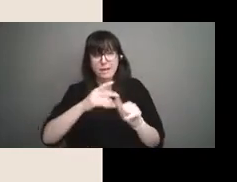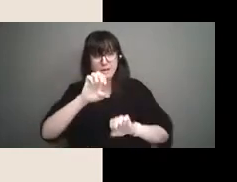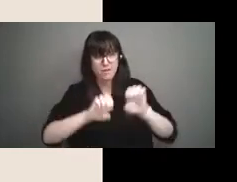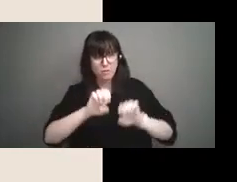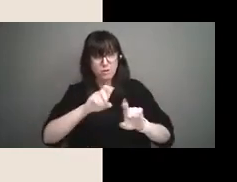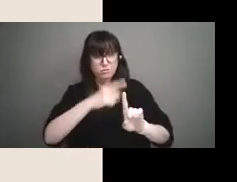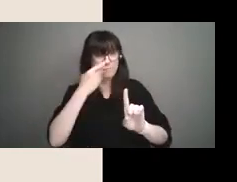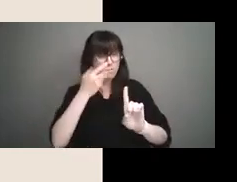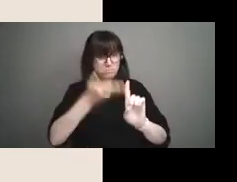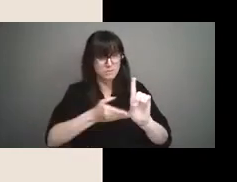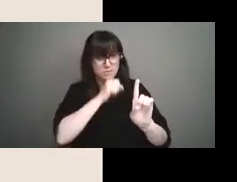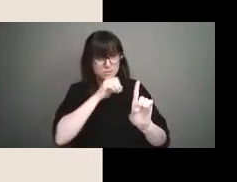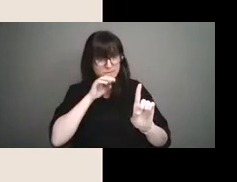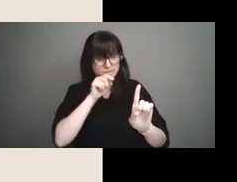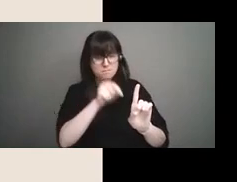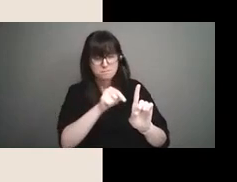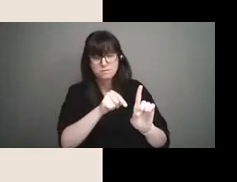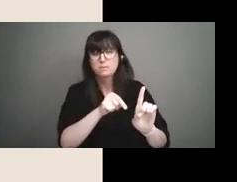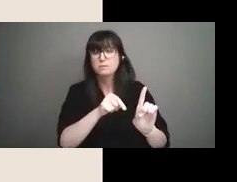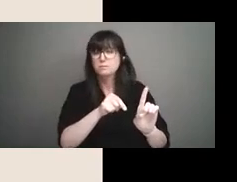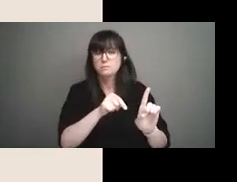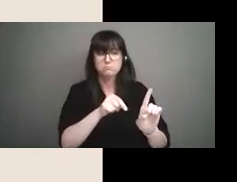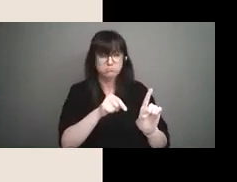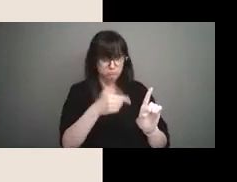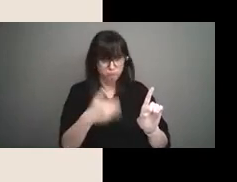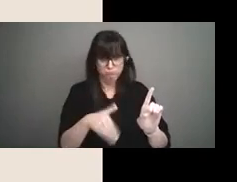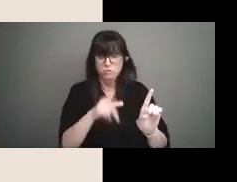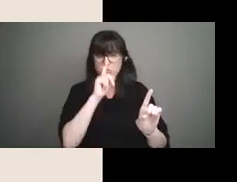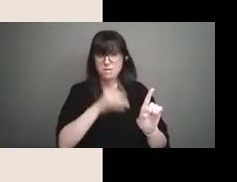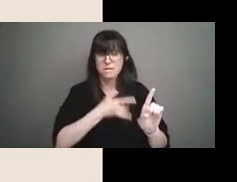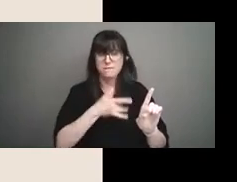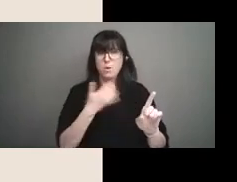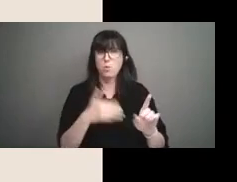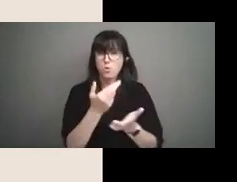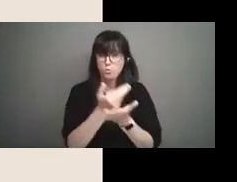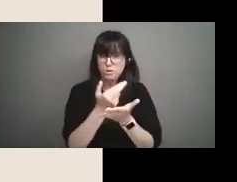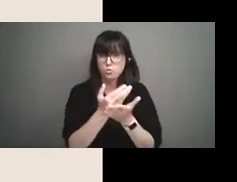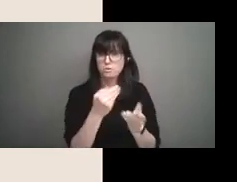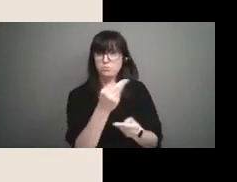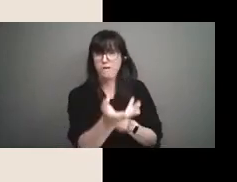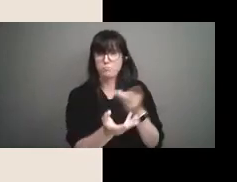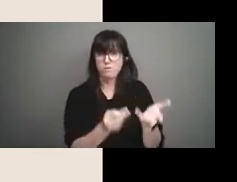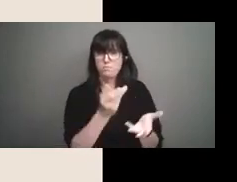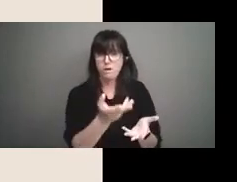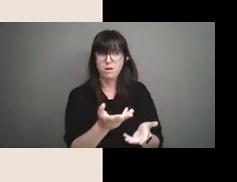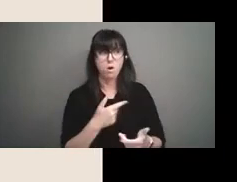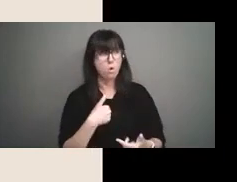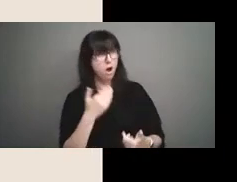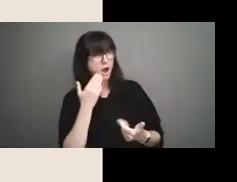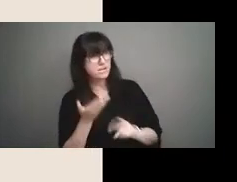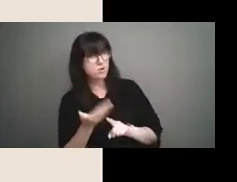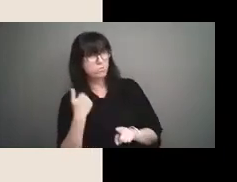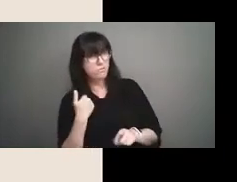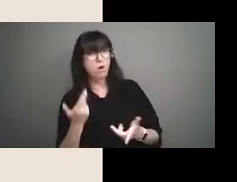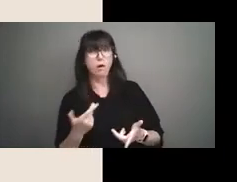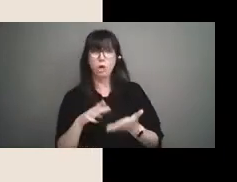the community members and the volunteers who took the training really felt that the resources they were provided were resources they hadn't had access to before,